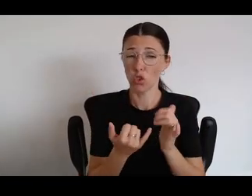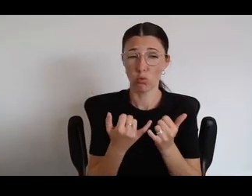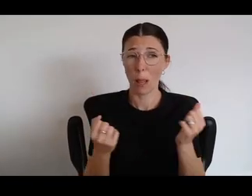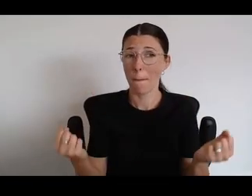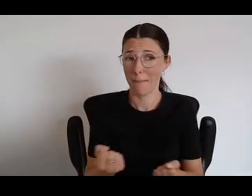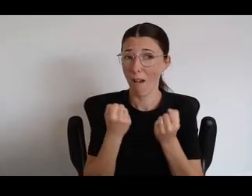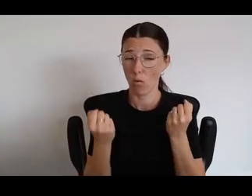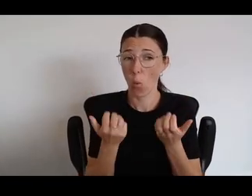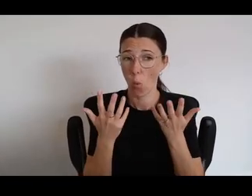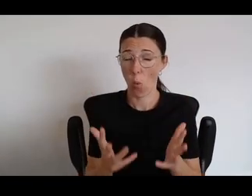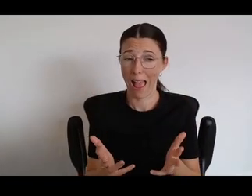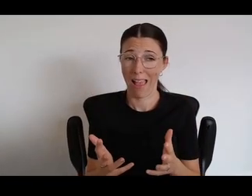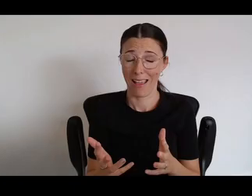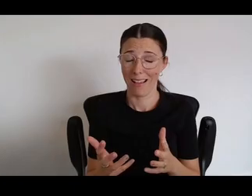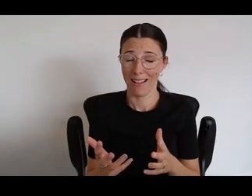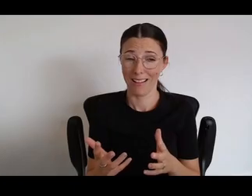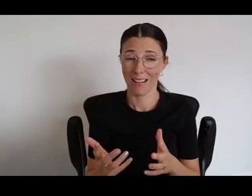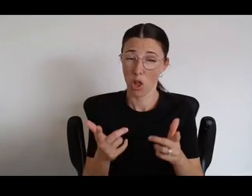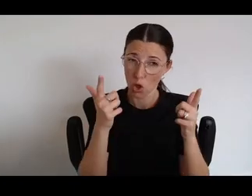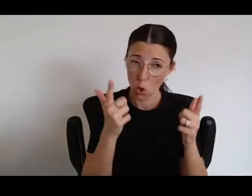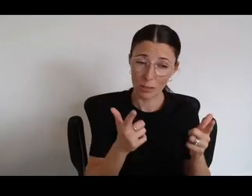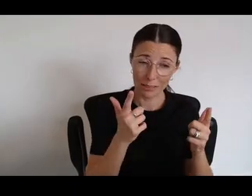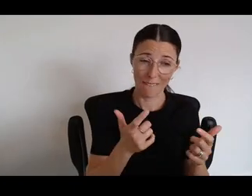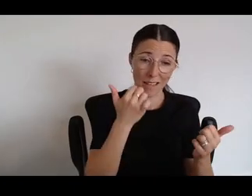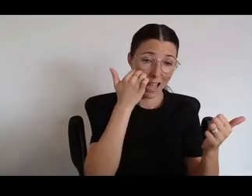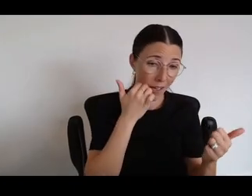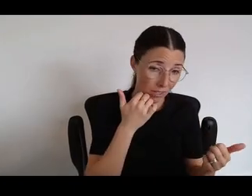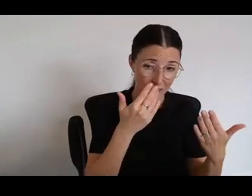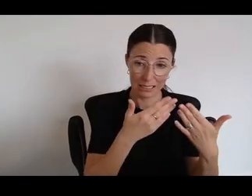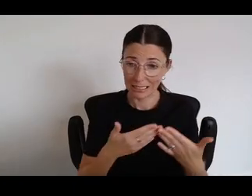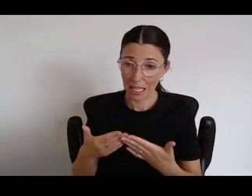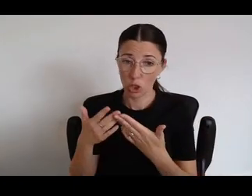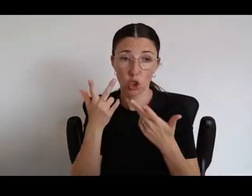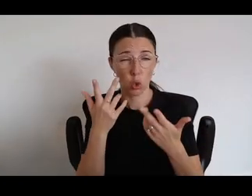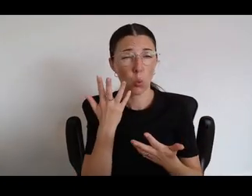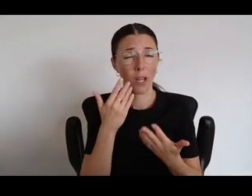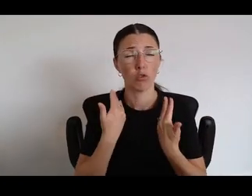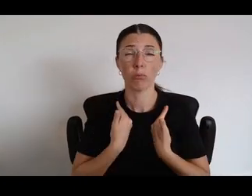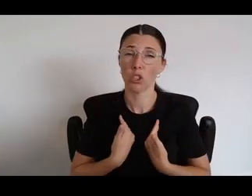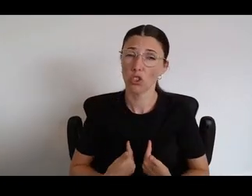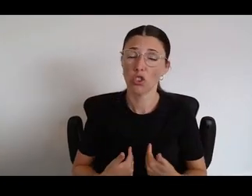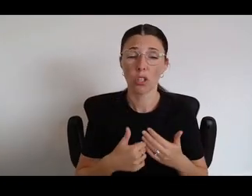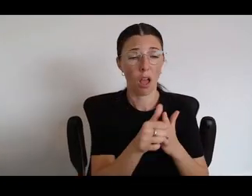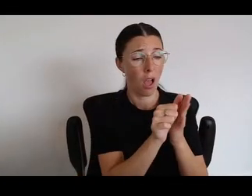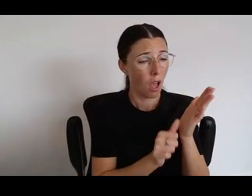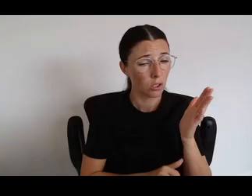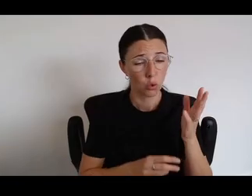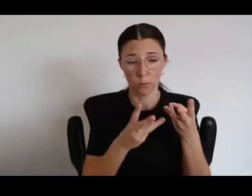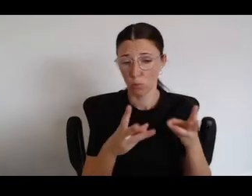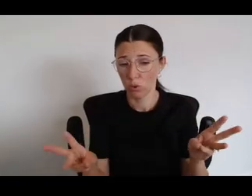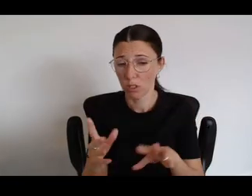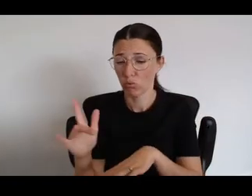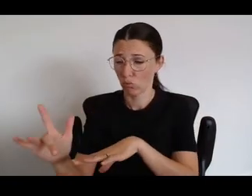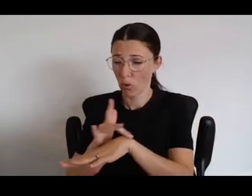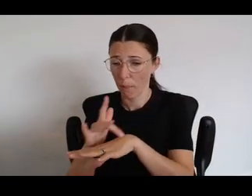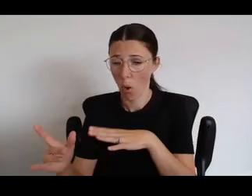of studies and evidence that shows that when we have a rich arts, music, drama program in a school, it